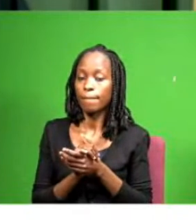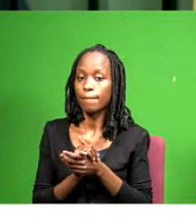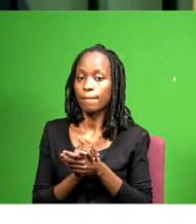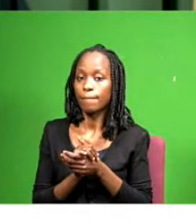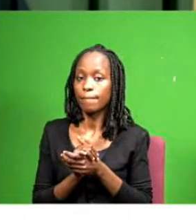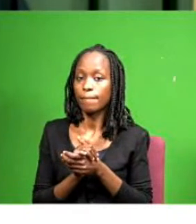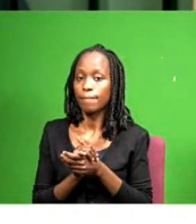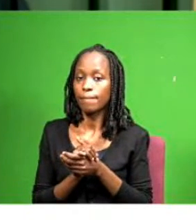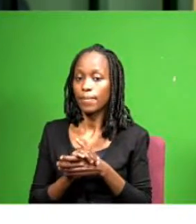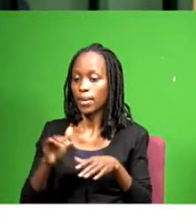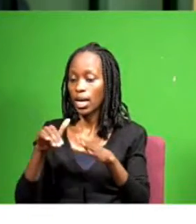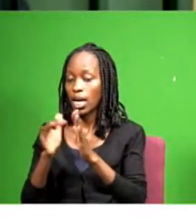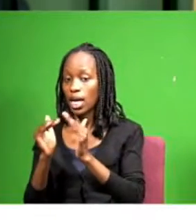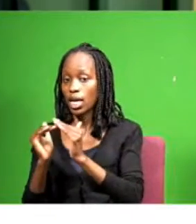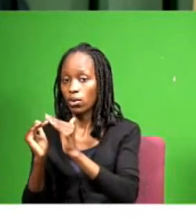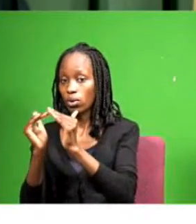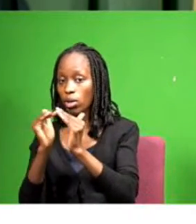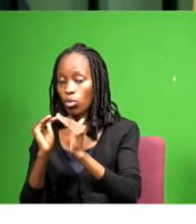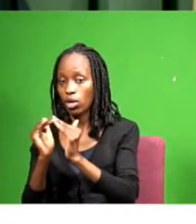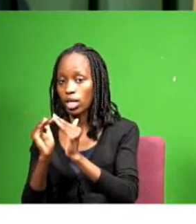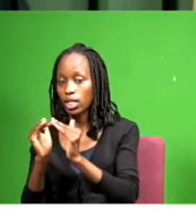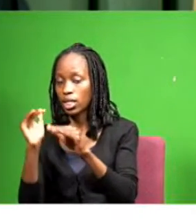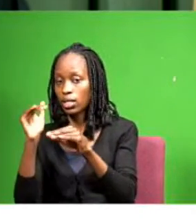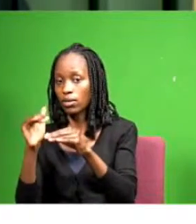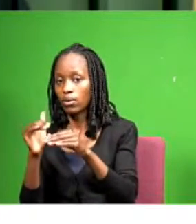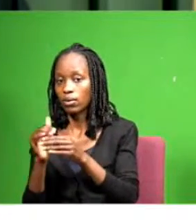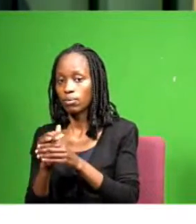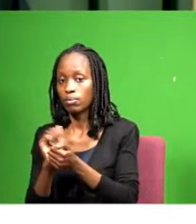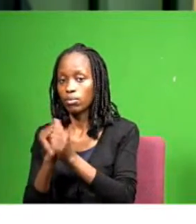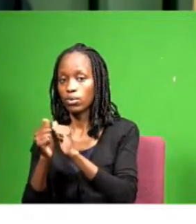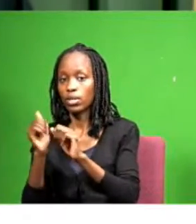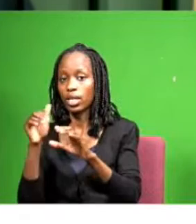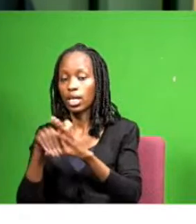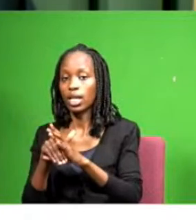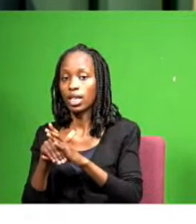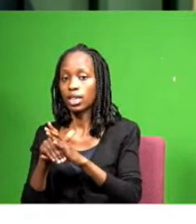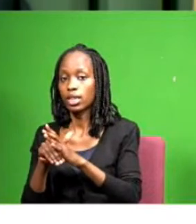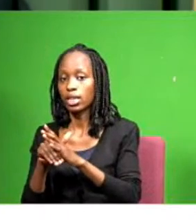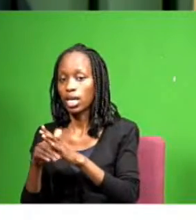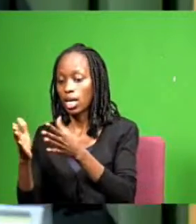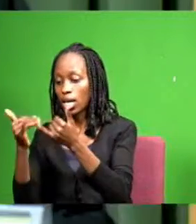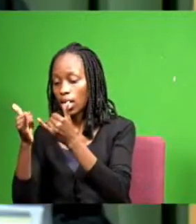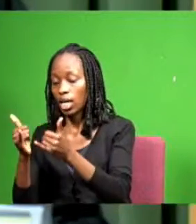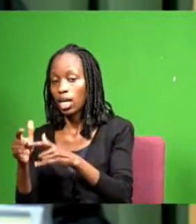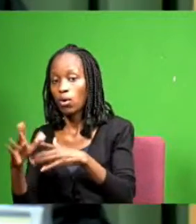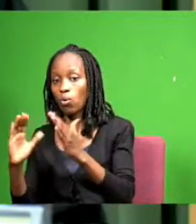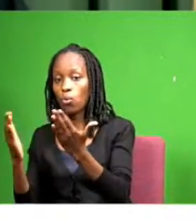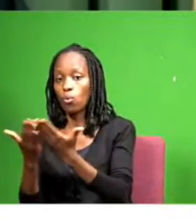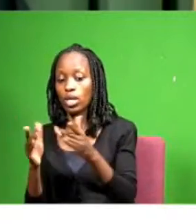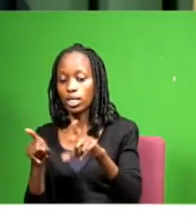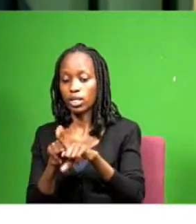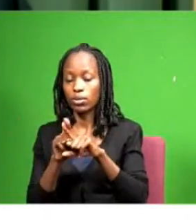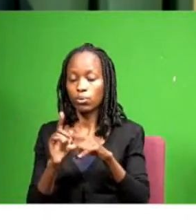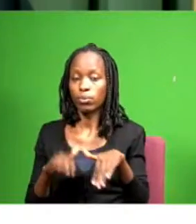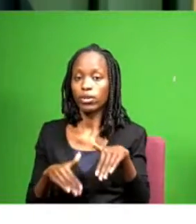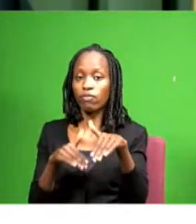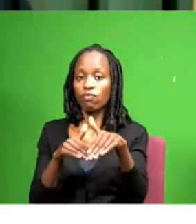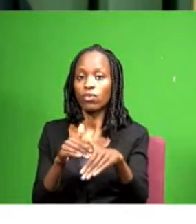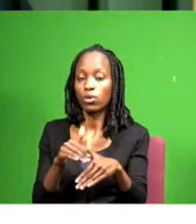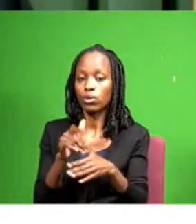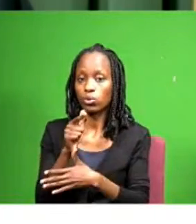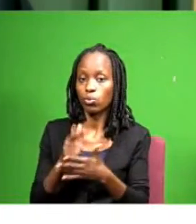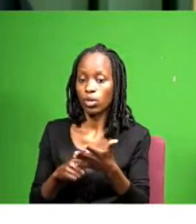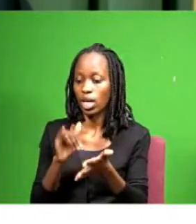Constitutionalism and Democracy, Transitions in the Contemporary World. It follows, therefore, that